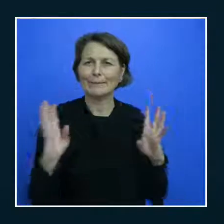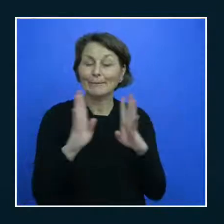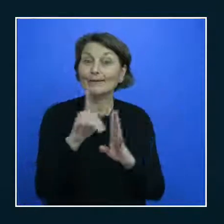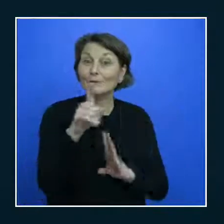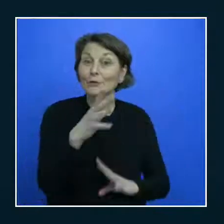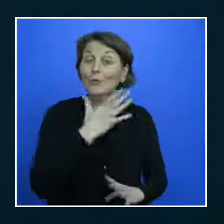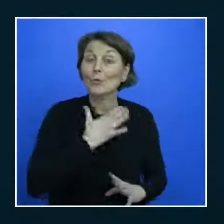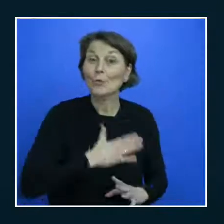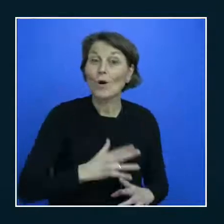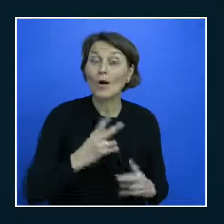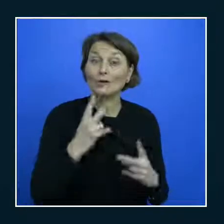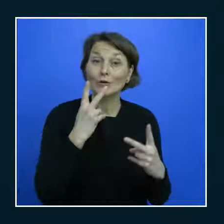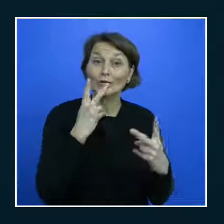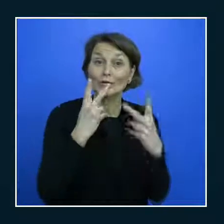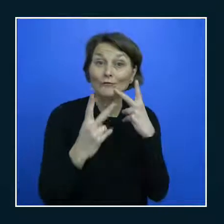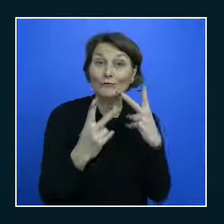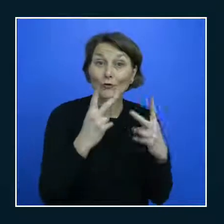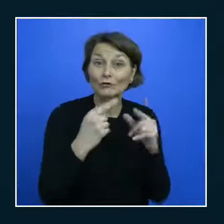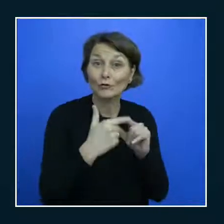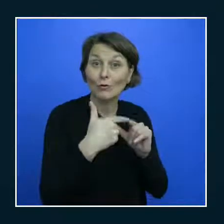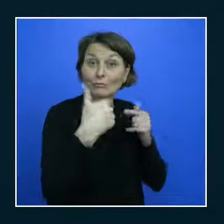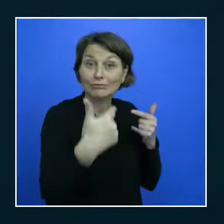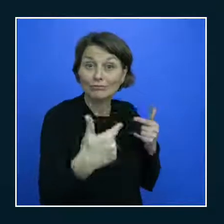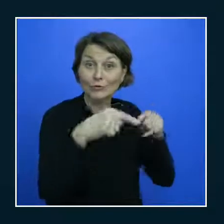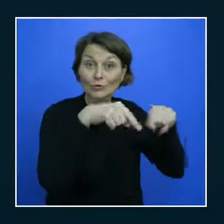or a breakout room, guys?